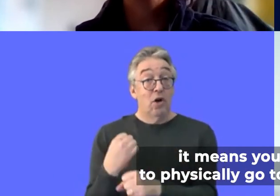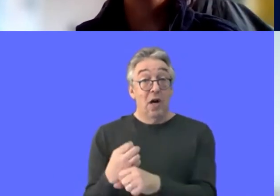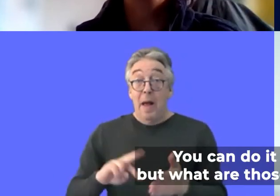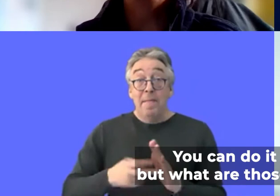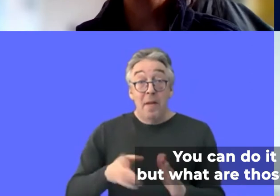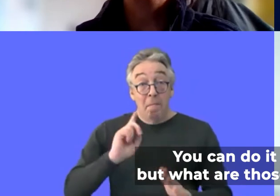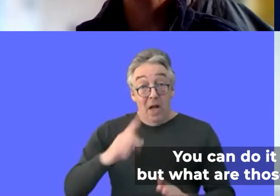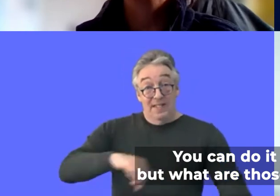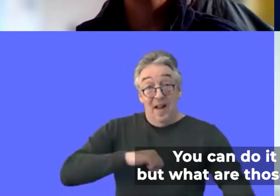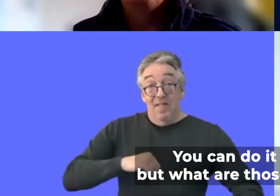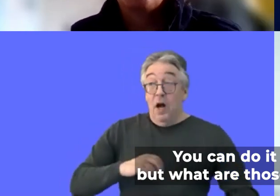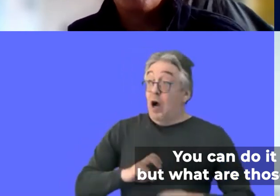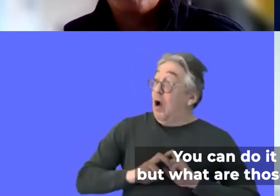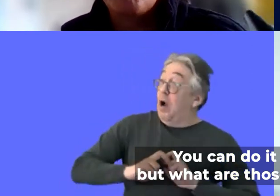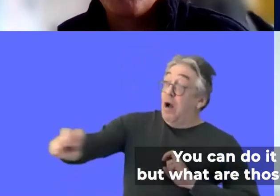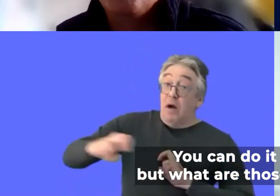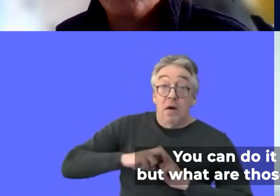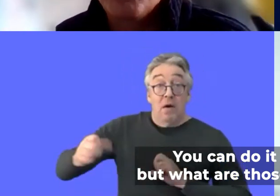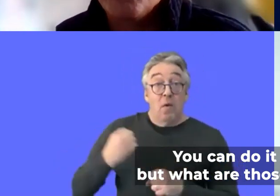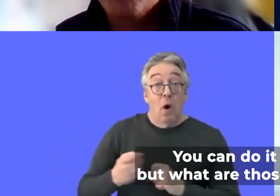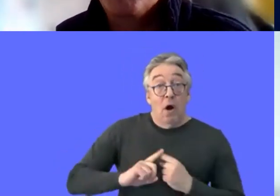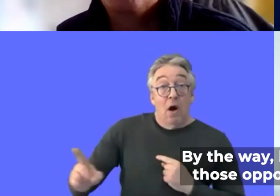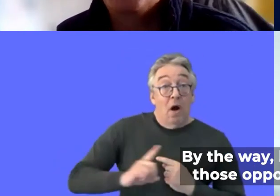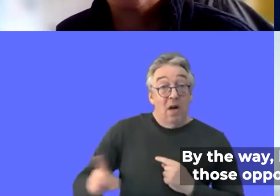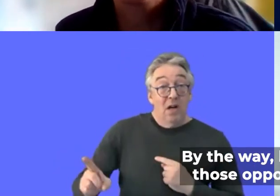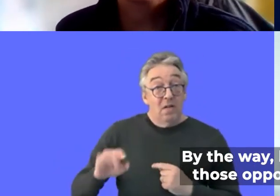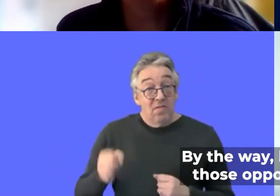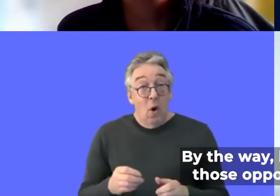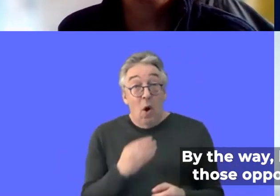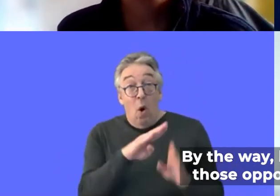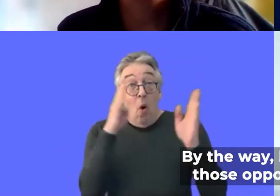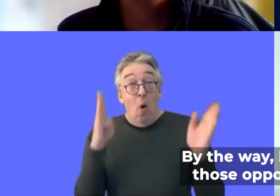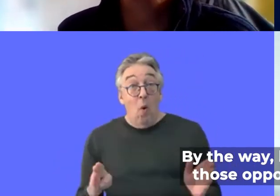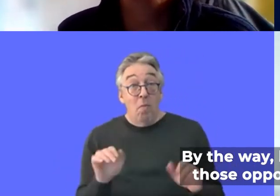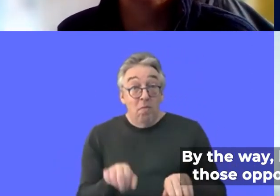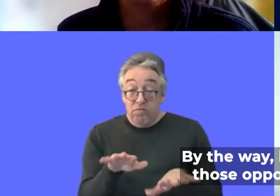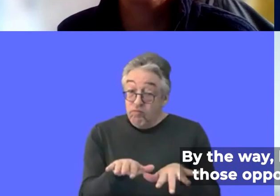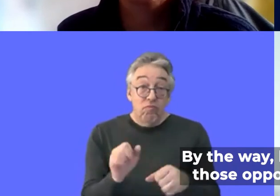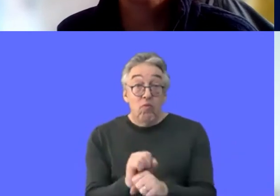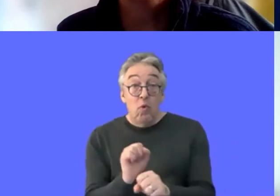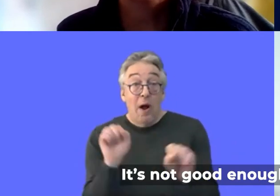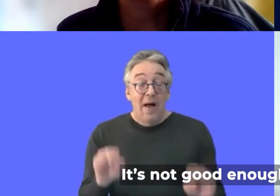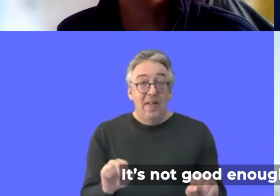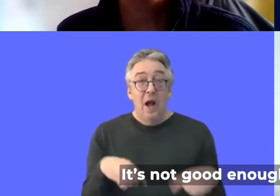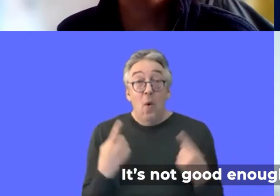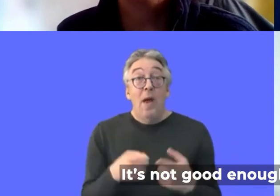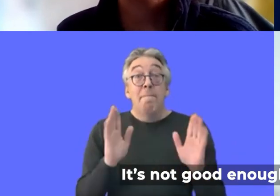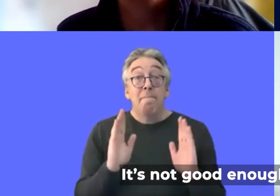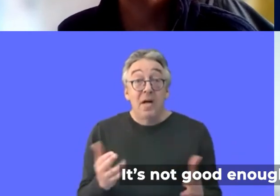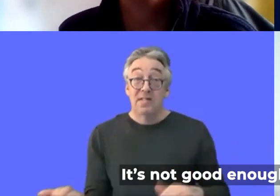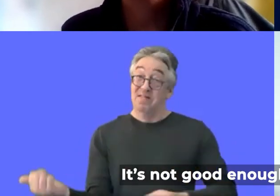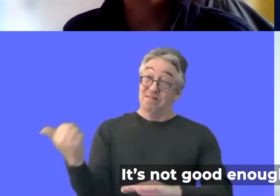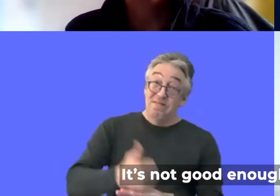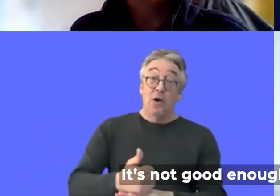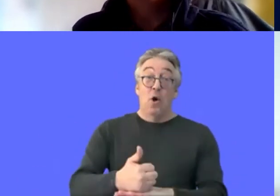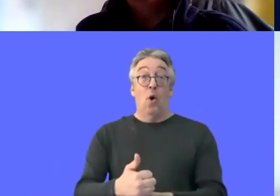a job anymore. You can do it from home. Well, what are those opportunities? And by the way, let's create those opportunities. It's not good enough to sort of wait